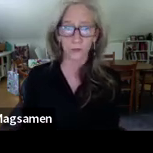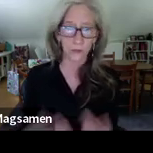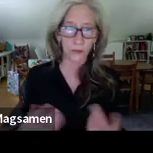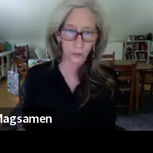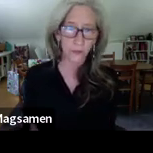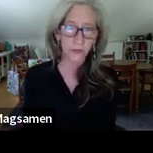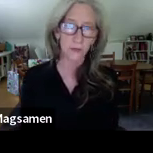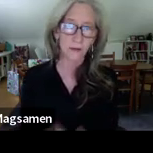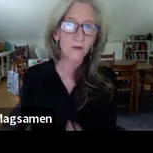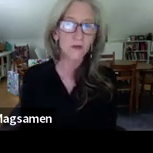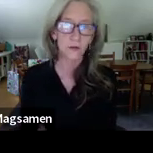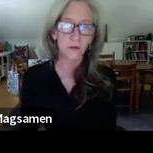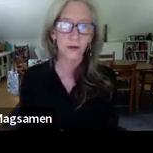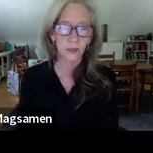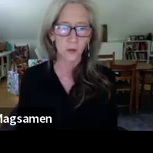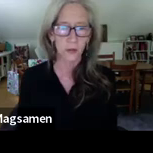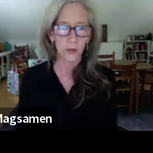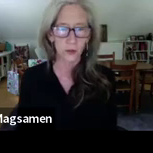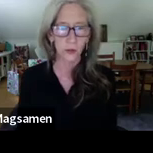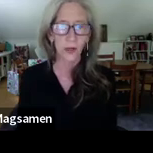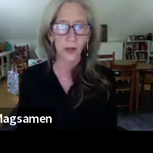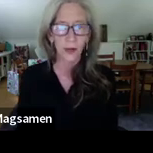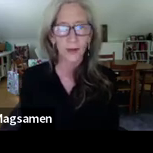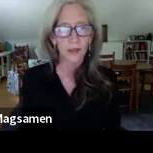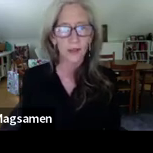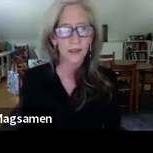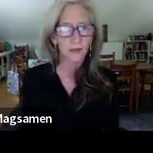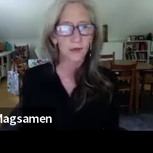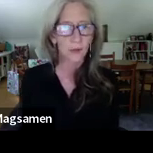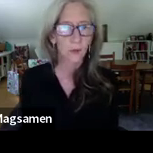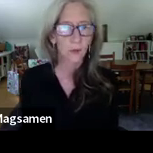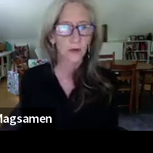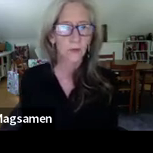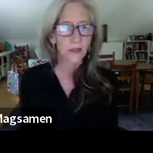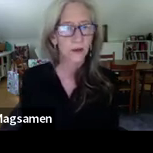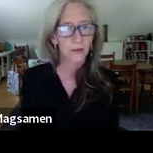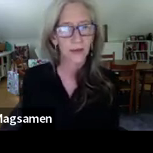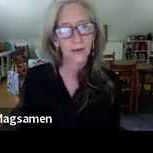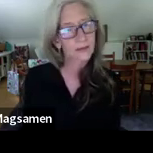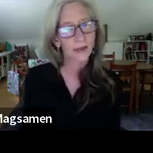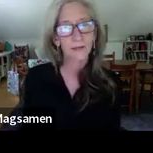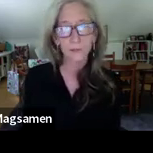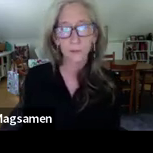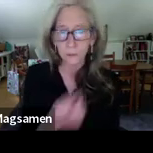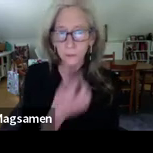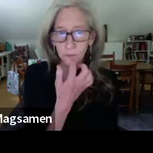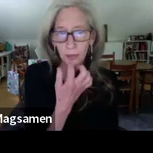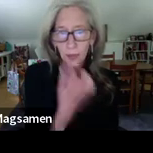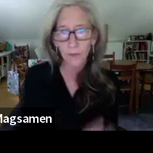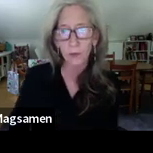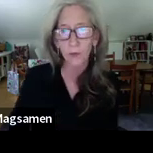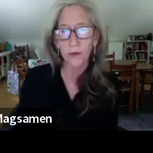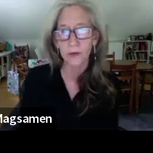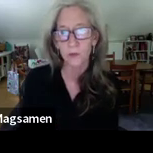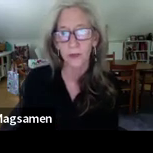public health. And the NeuroArts Blueprint was really birthed around 2022. And just to give a little bit more information on that, next